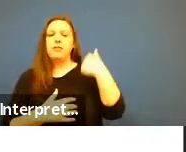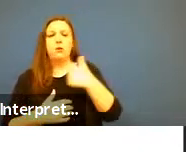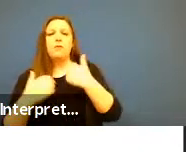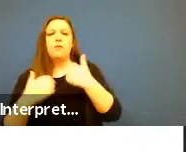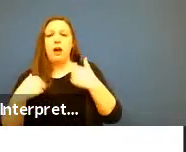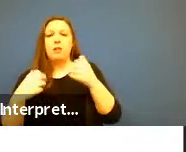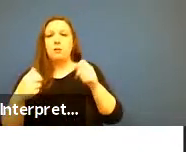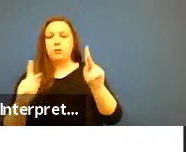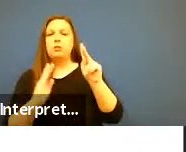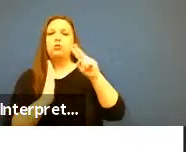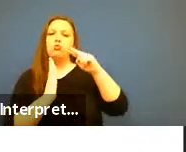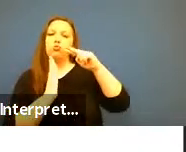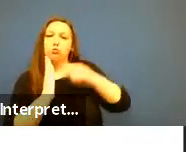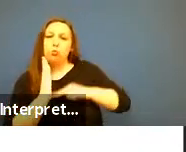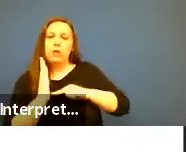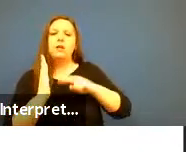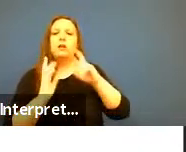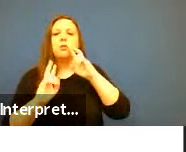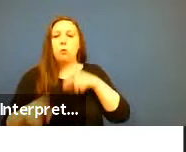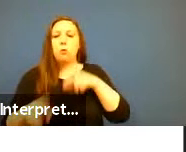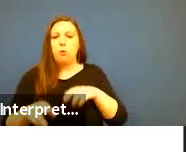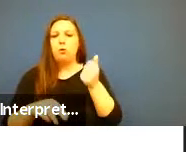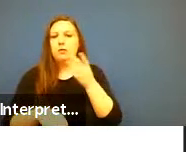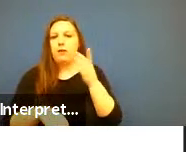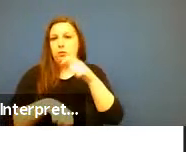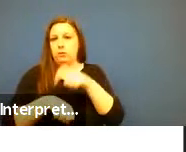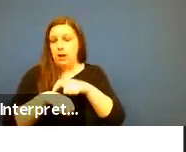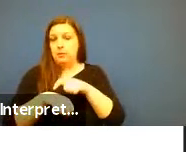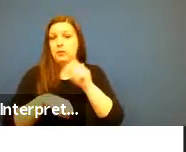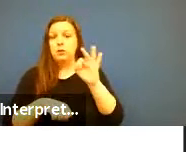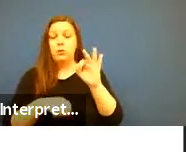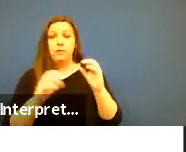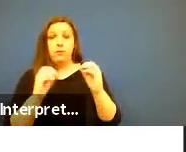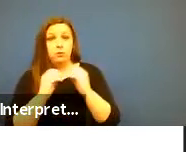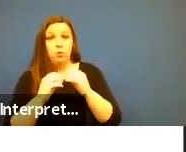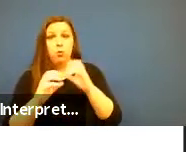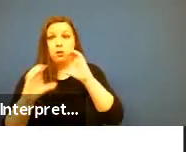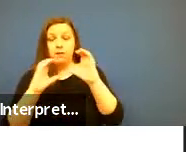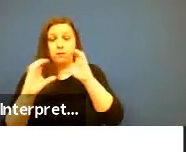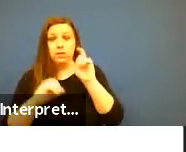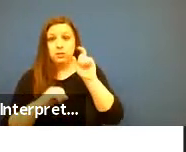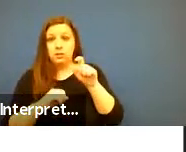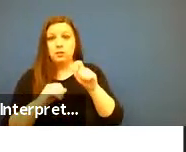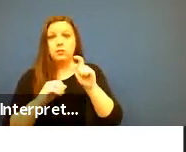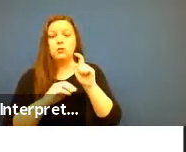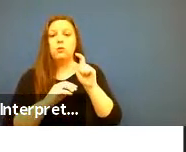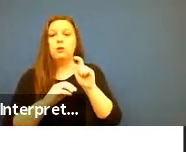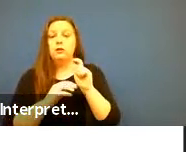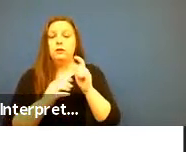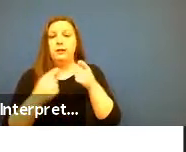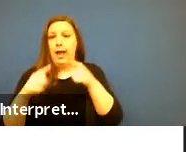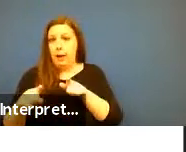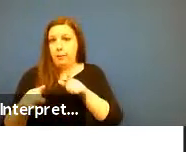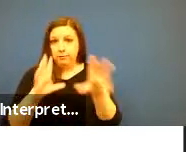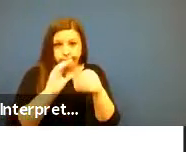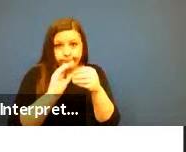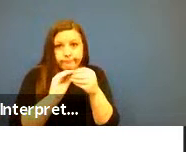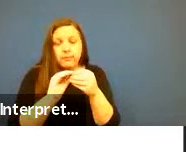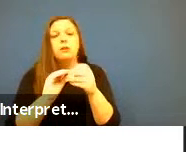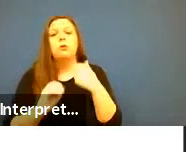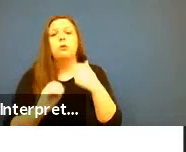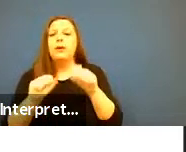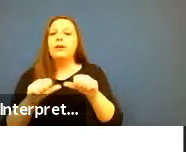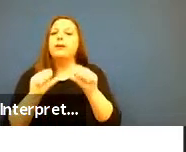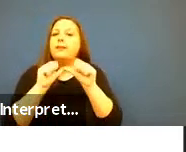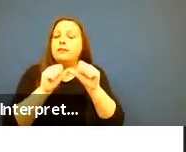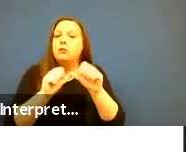report several times. And if there is any additional conversation that needs to happen outside of that, we can